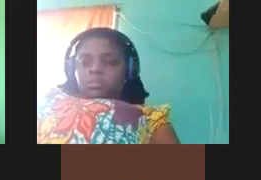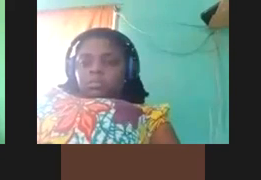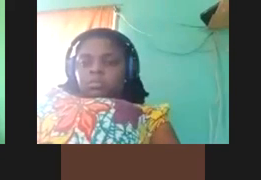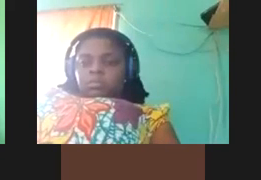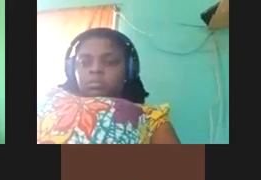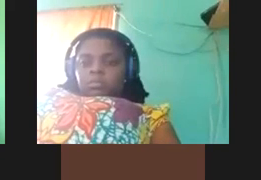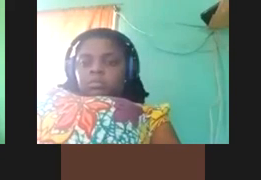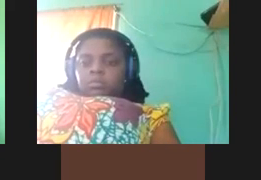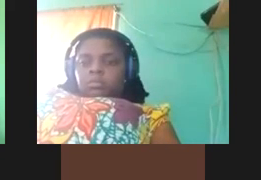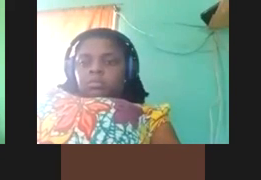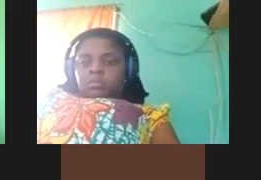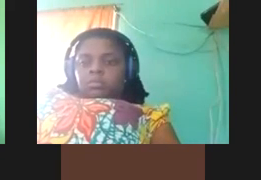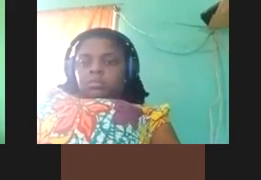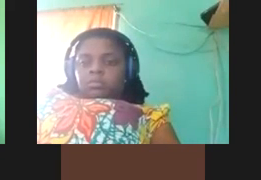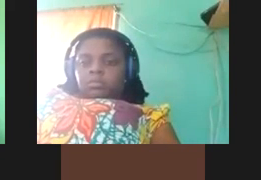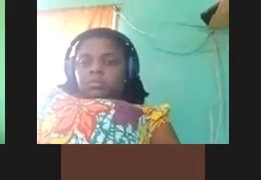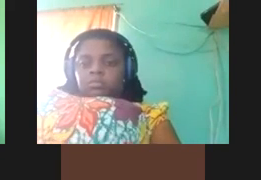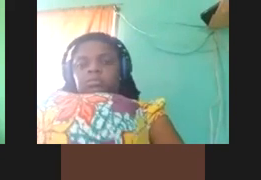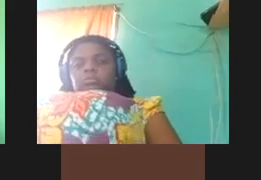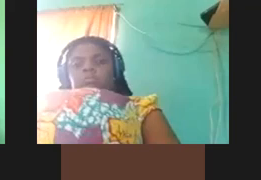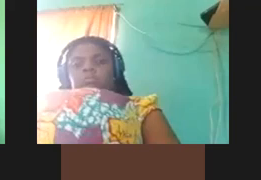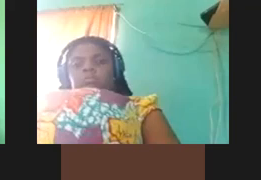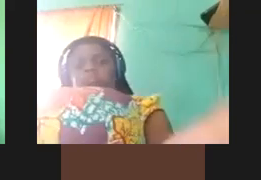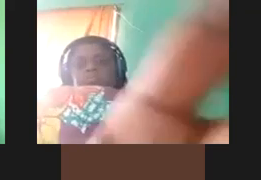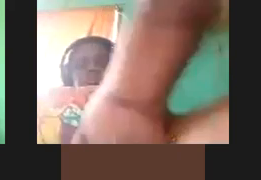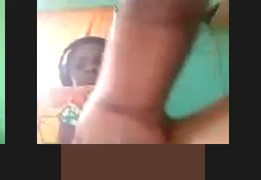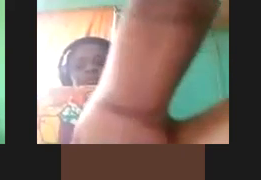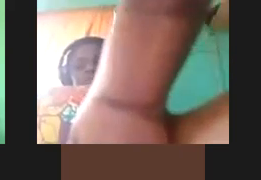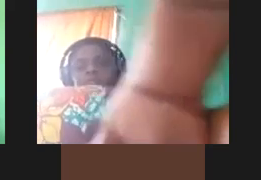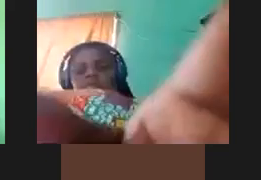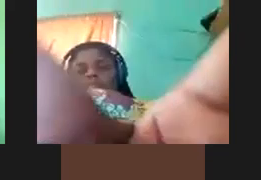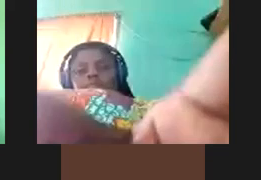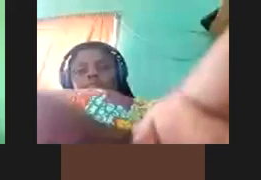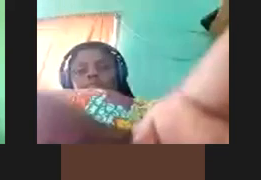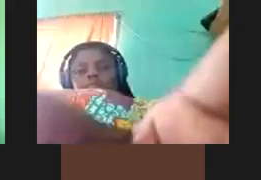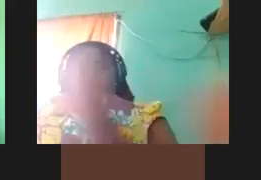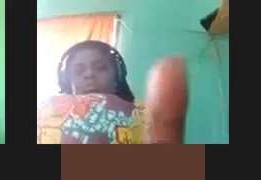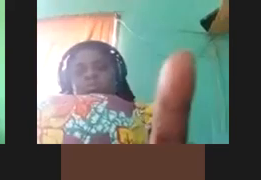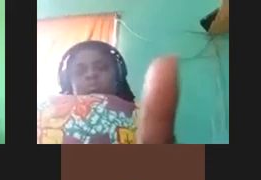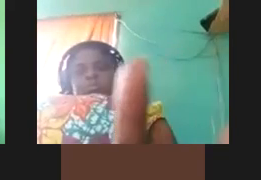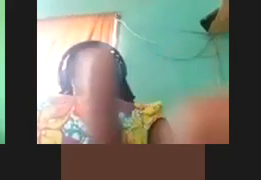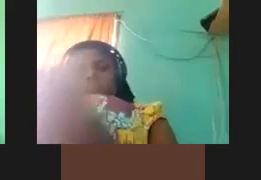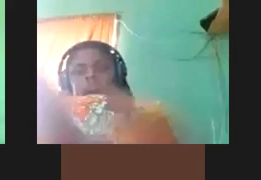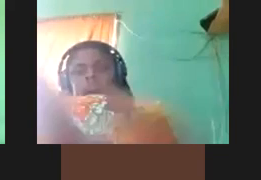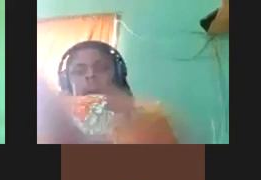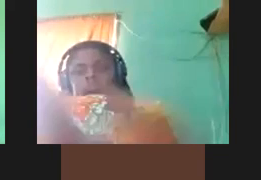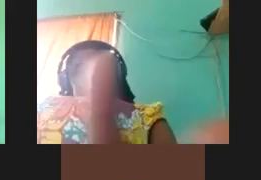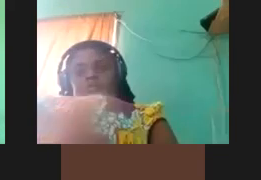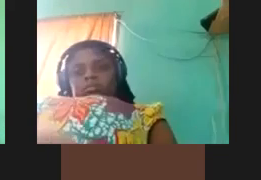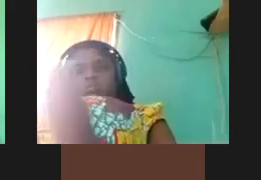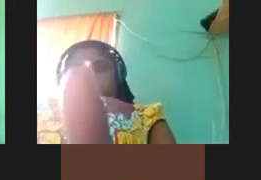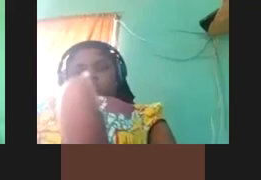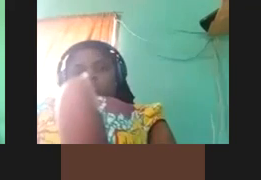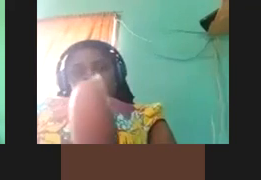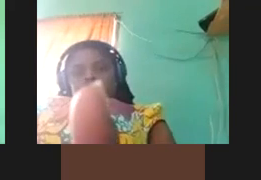because I don't know if you'll be able to find out actually who these people are. Although I think it's something that the government needs to be concerned about, and maybe